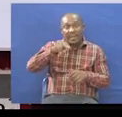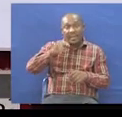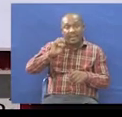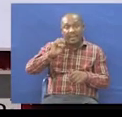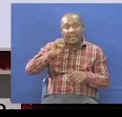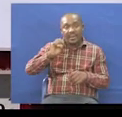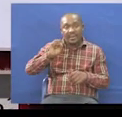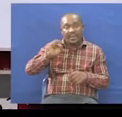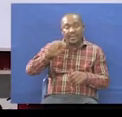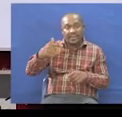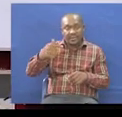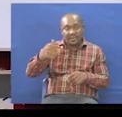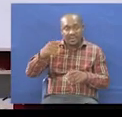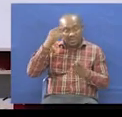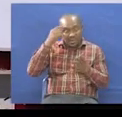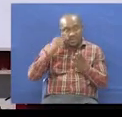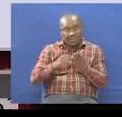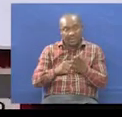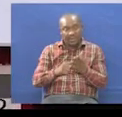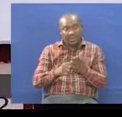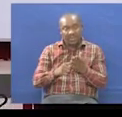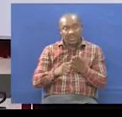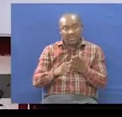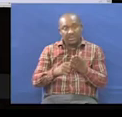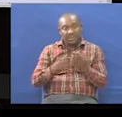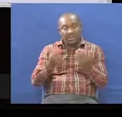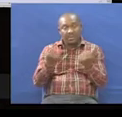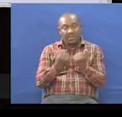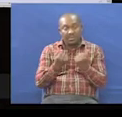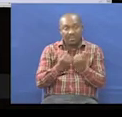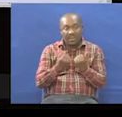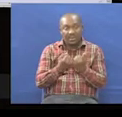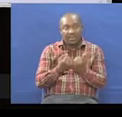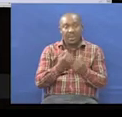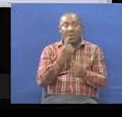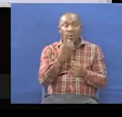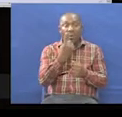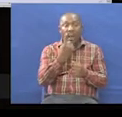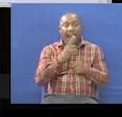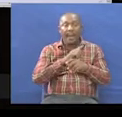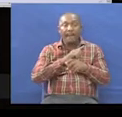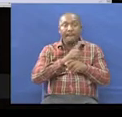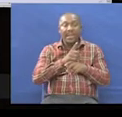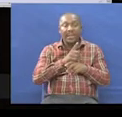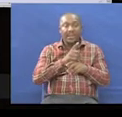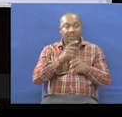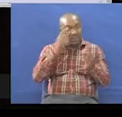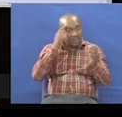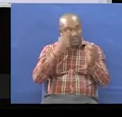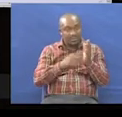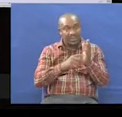from number 12 up to number 12, it makes 1 minute. That means there